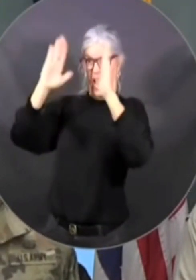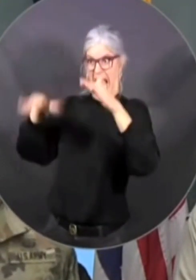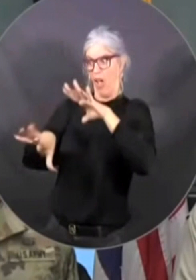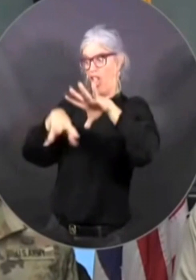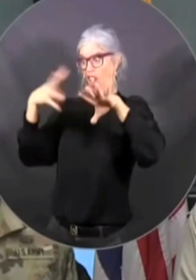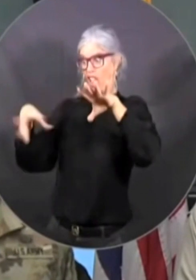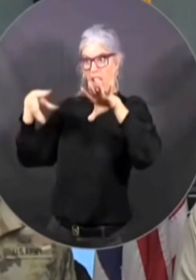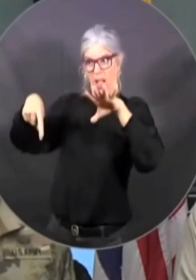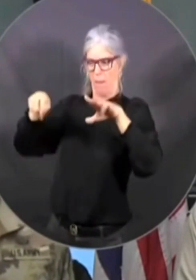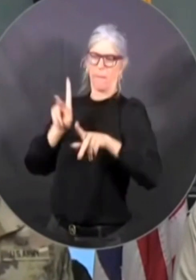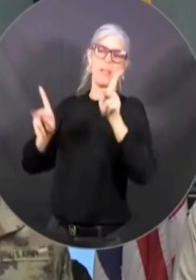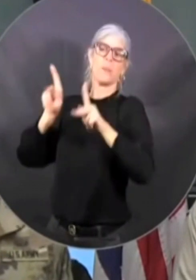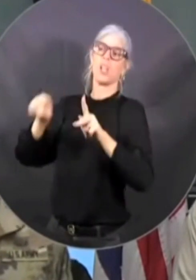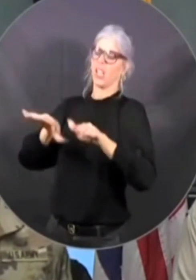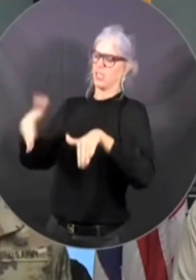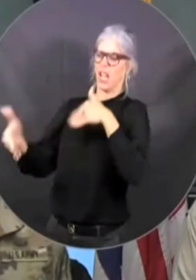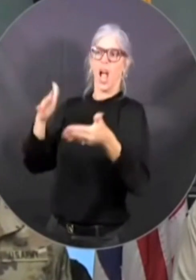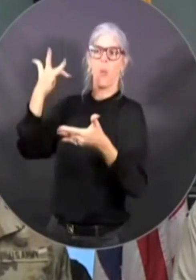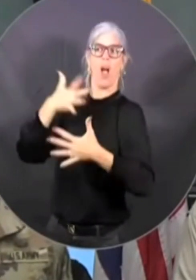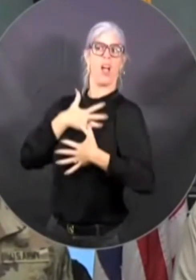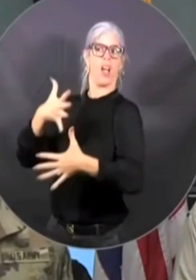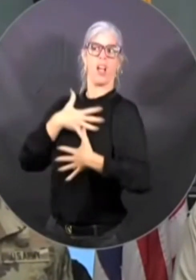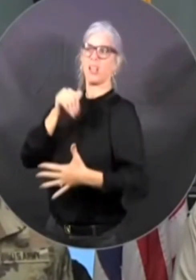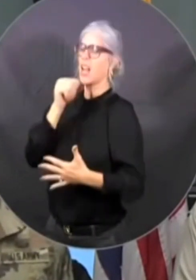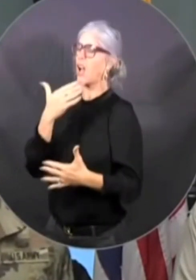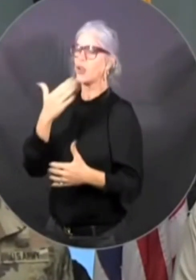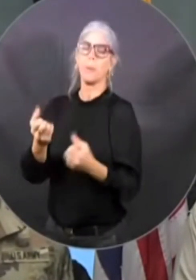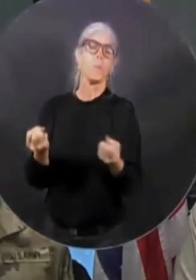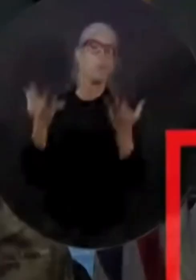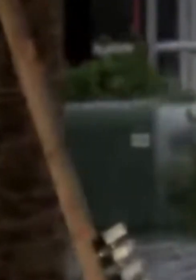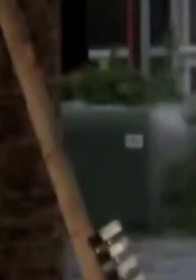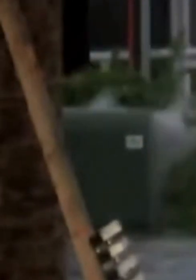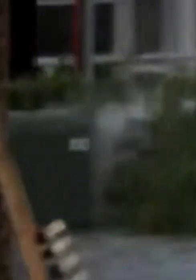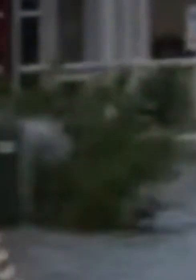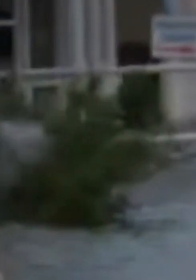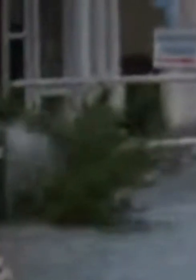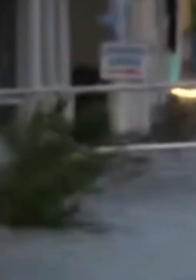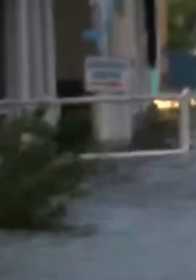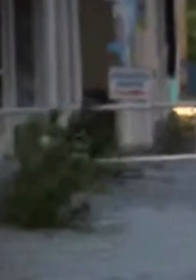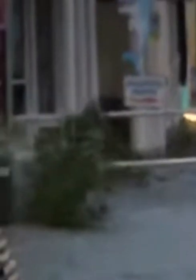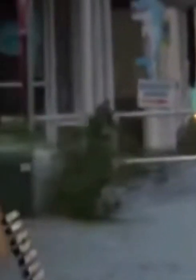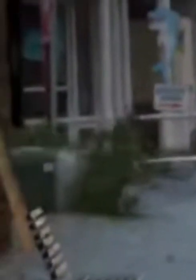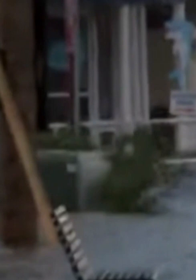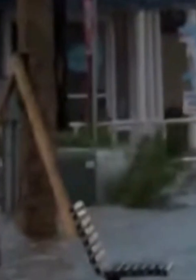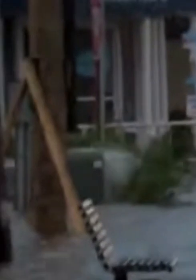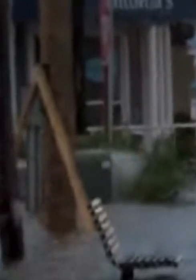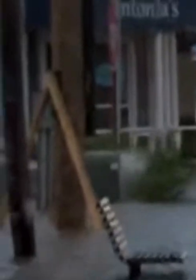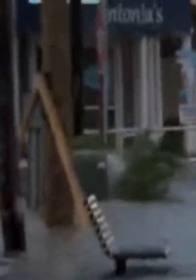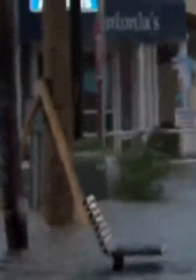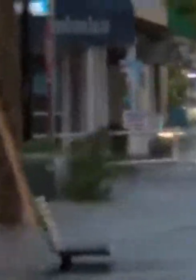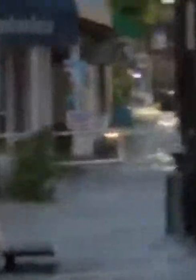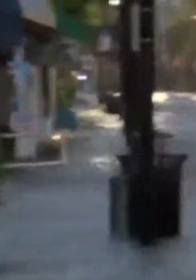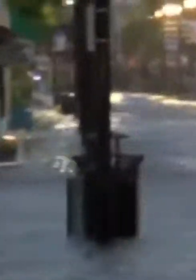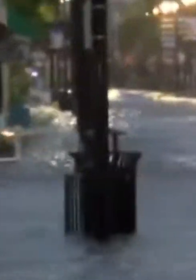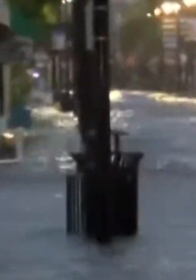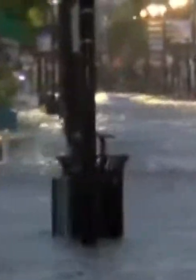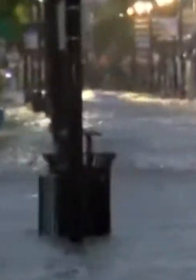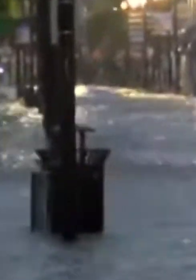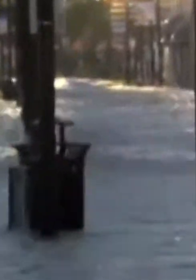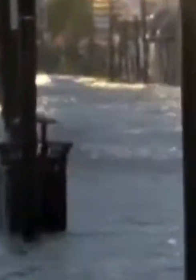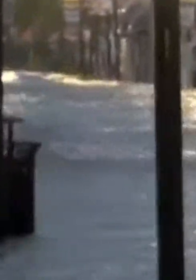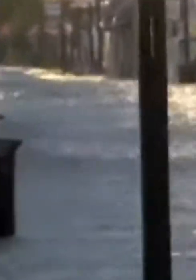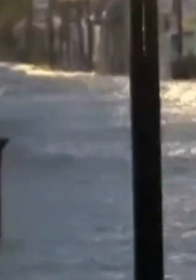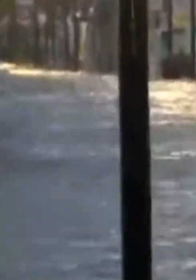of generators. So there's a lot of people that are on deck. Barricades that are almost now completely covered, that one in the middle